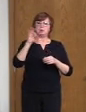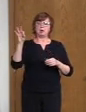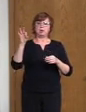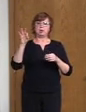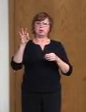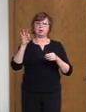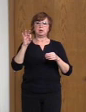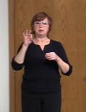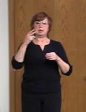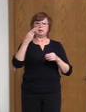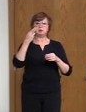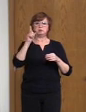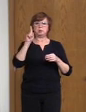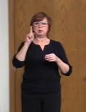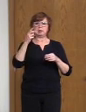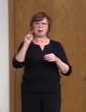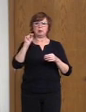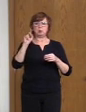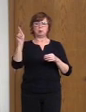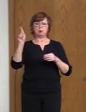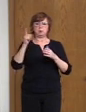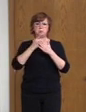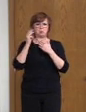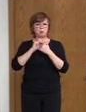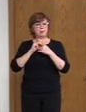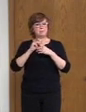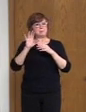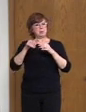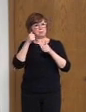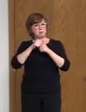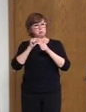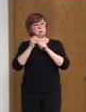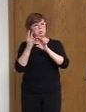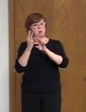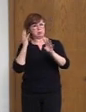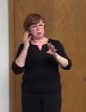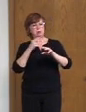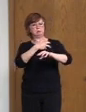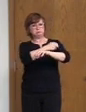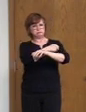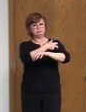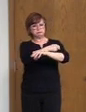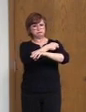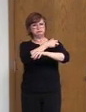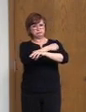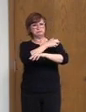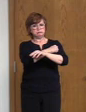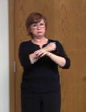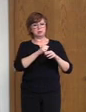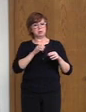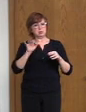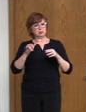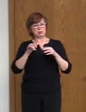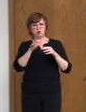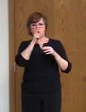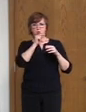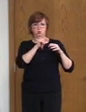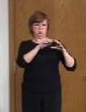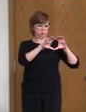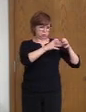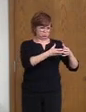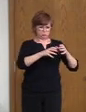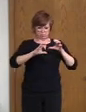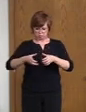recall, that program followed a prioritized delivery model, just like we are doing for this vaccine. In that